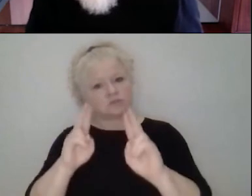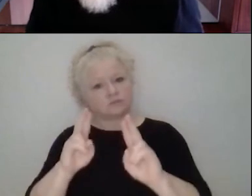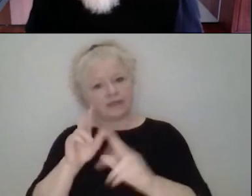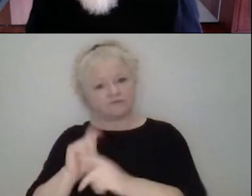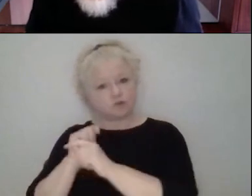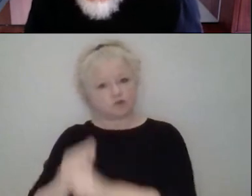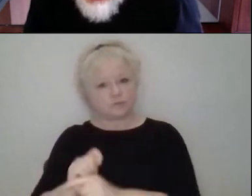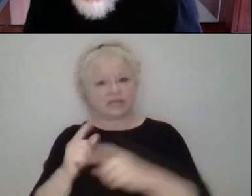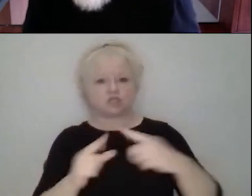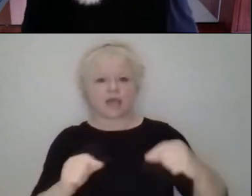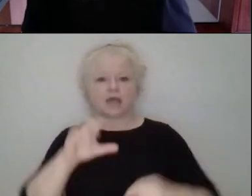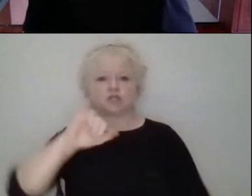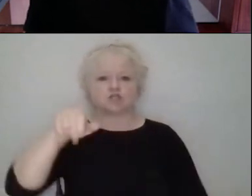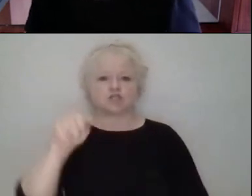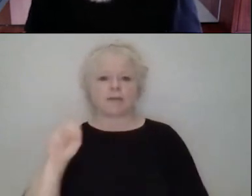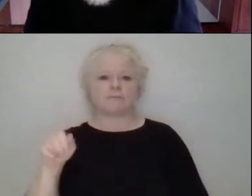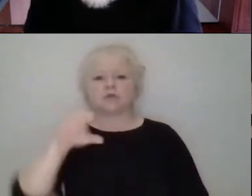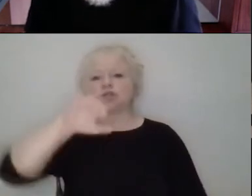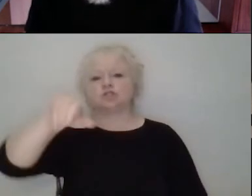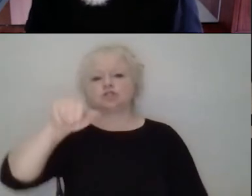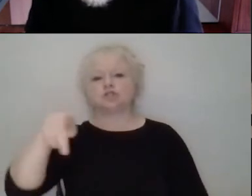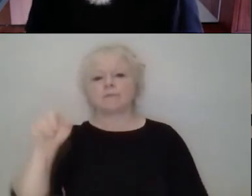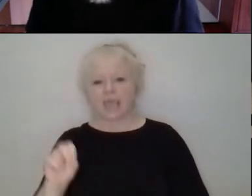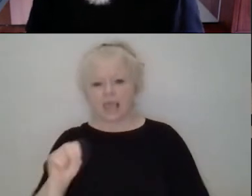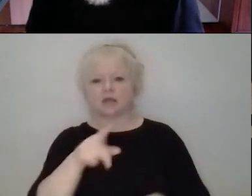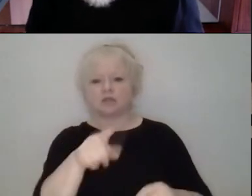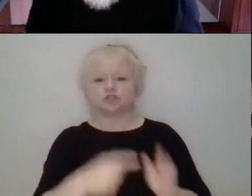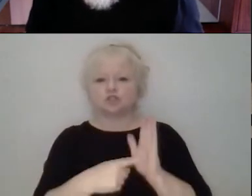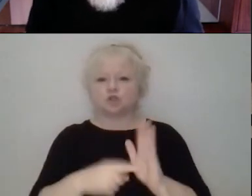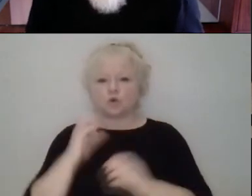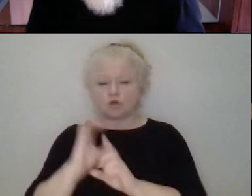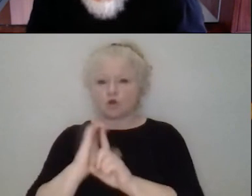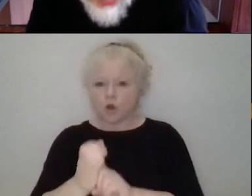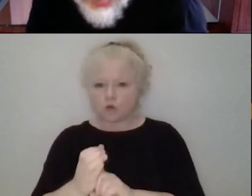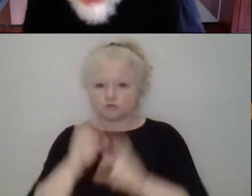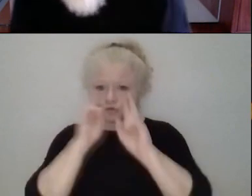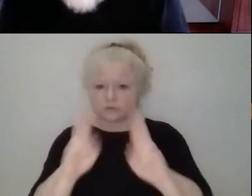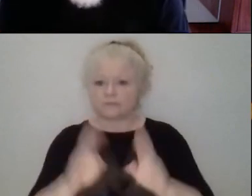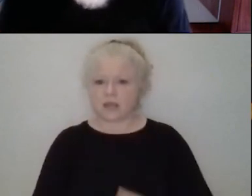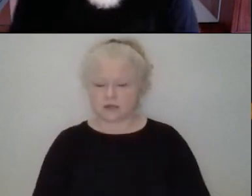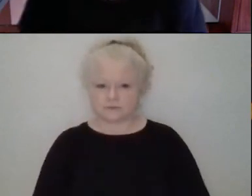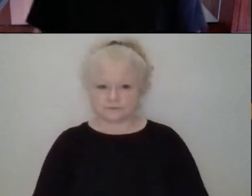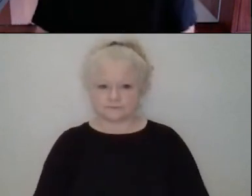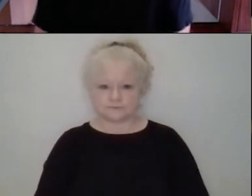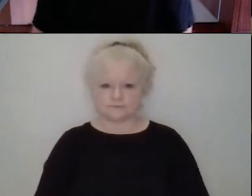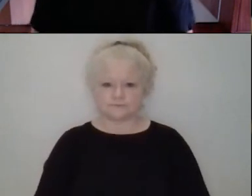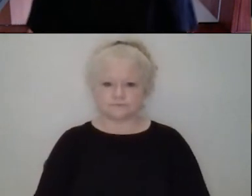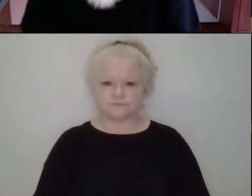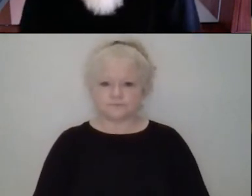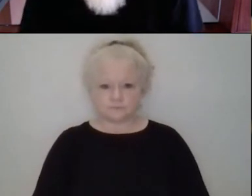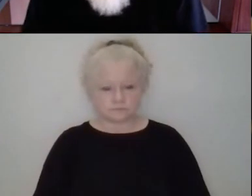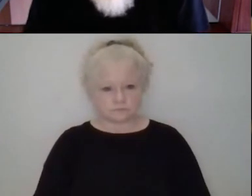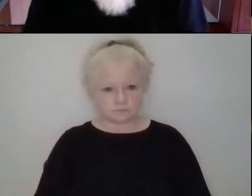of the Japanese culture. You're gonna hear me a lot saying tradition, skills, narrative, which are words that I love. No? Yeah, and let's